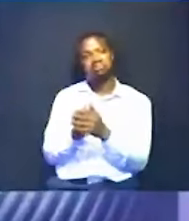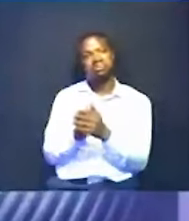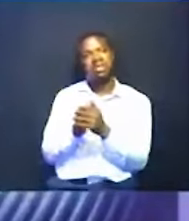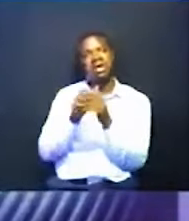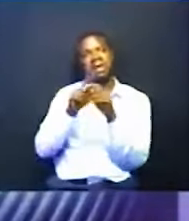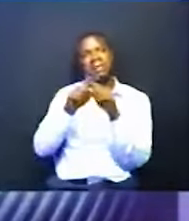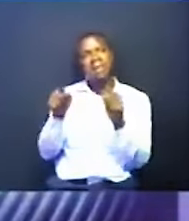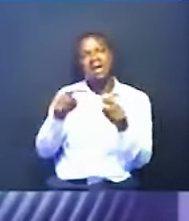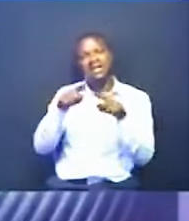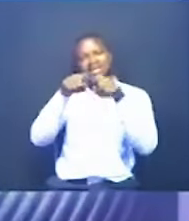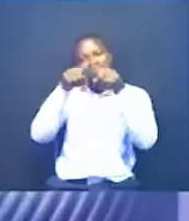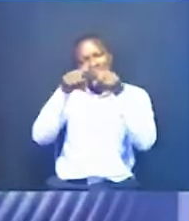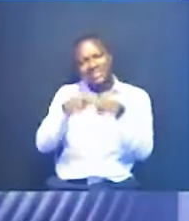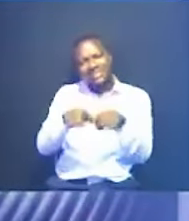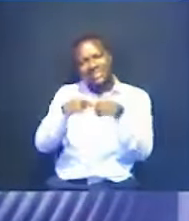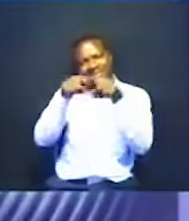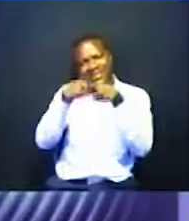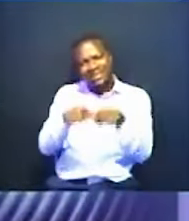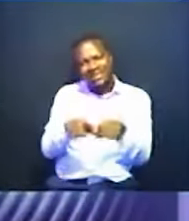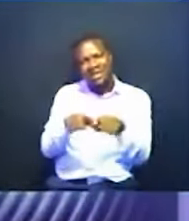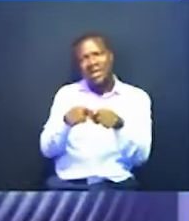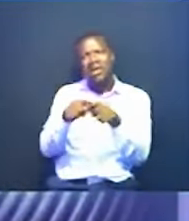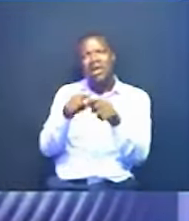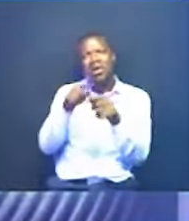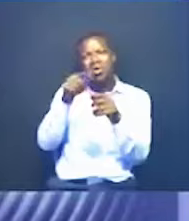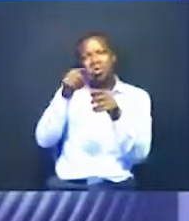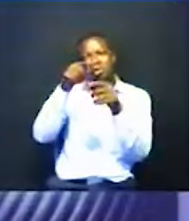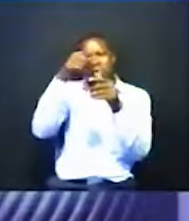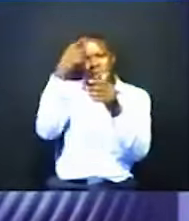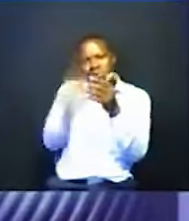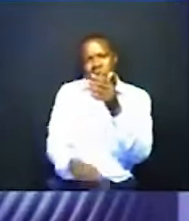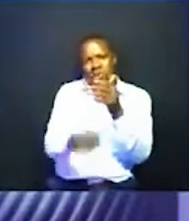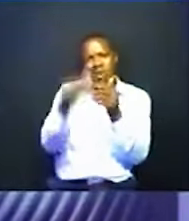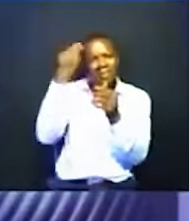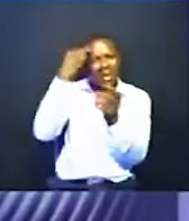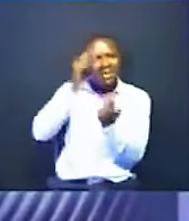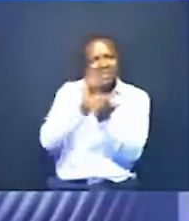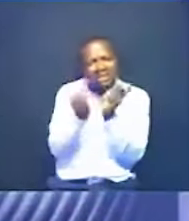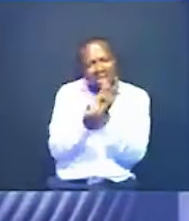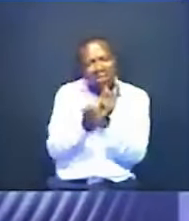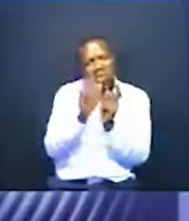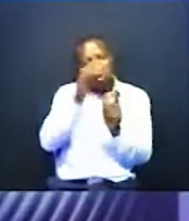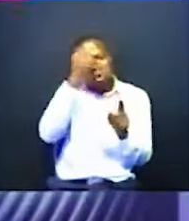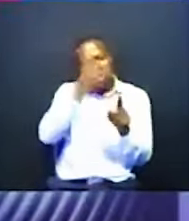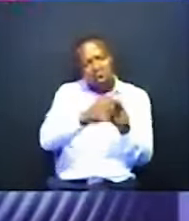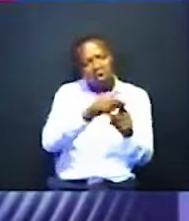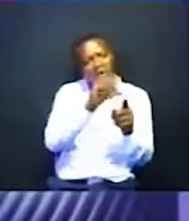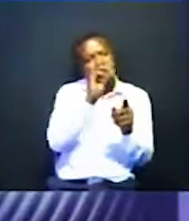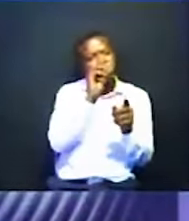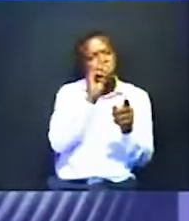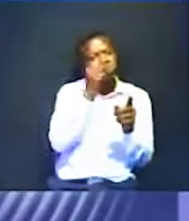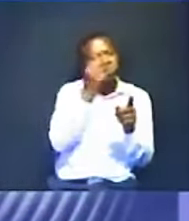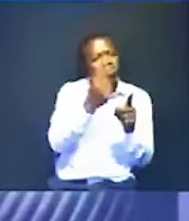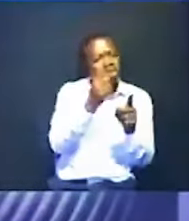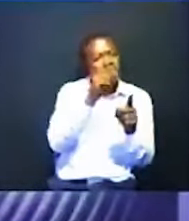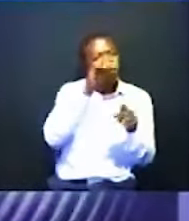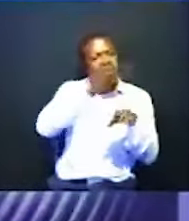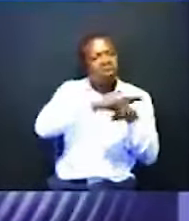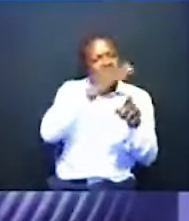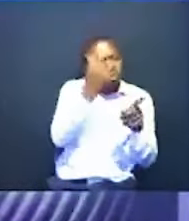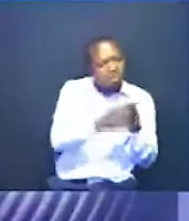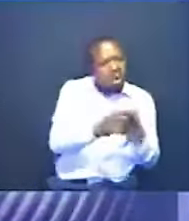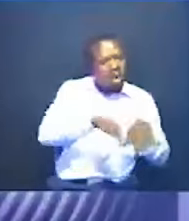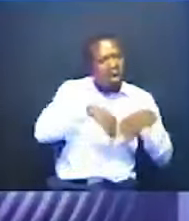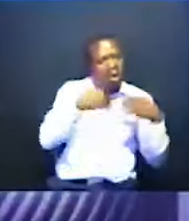But it depends on what are you changing your mind in relation to the word or in relation to the acts that leads to